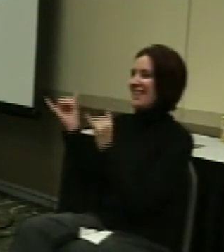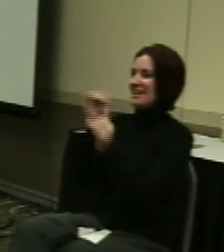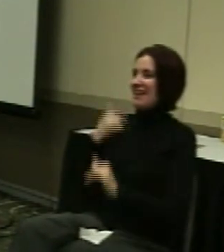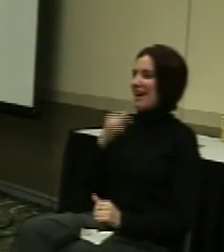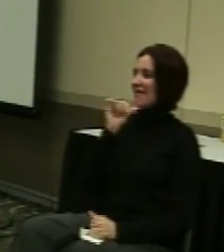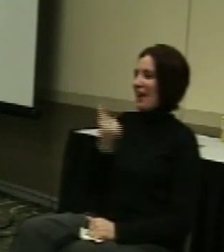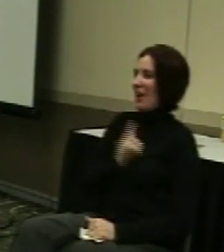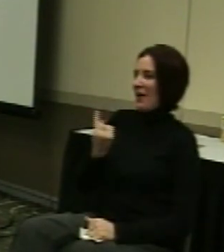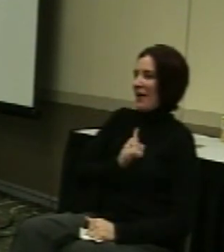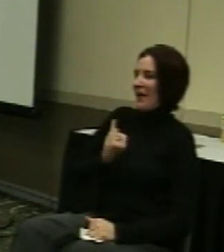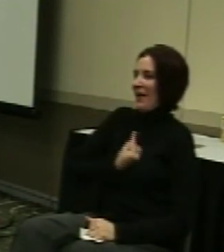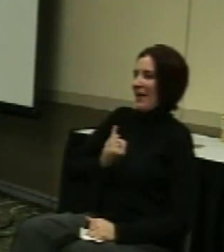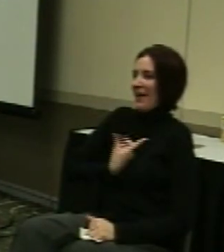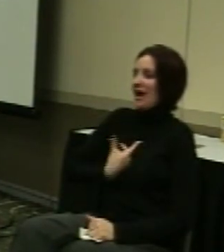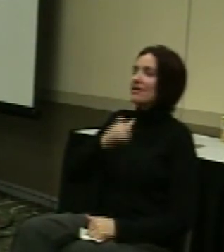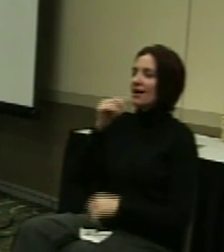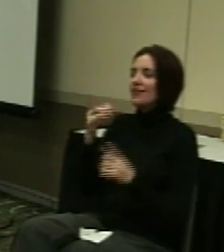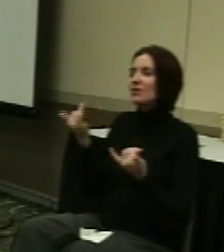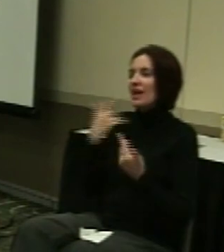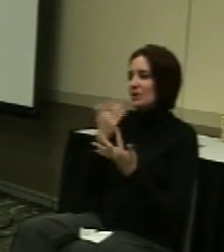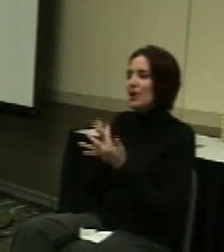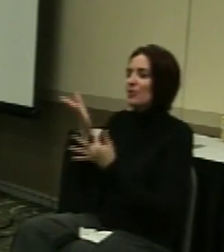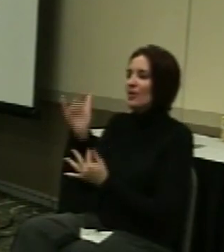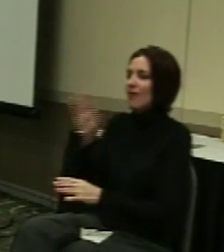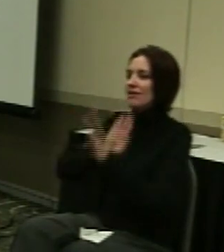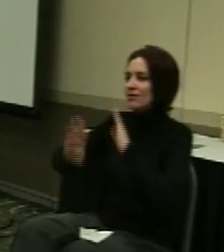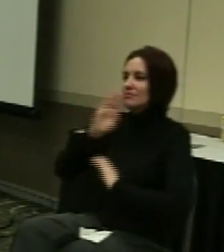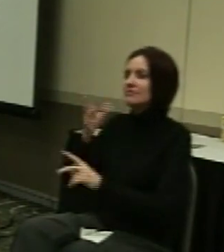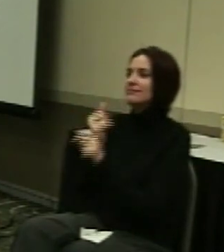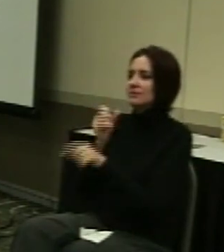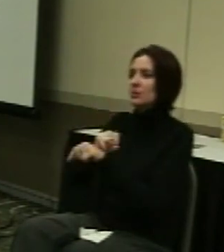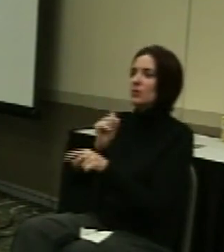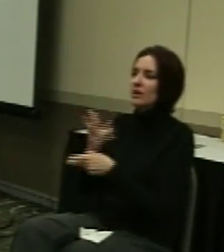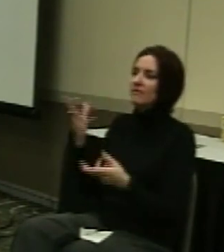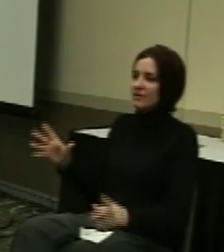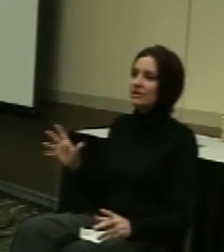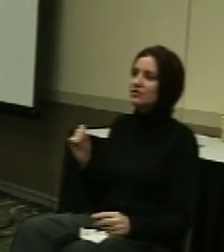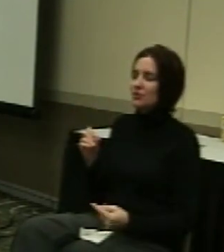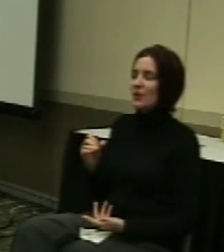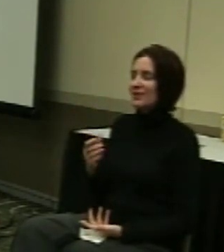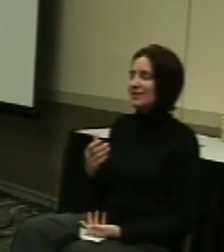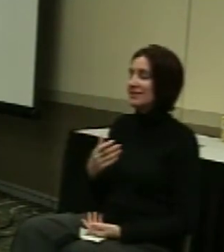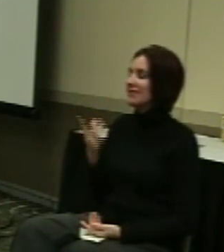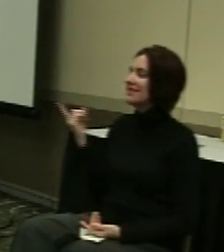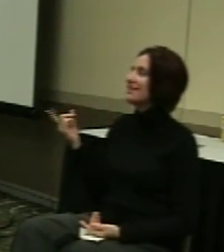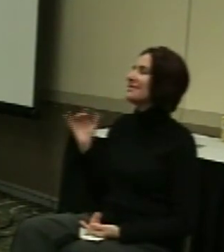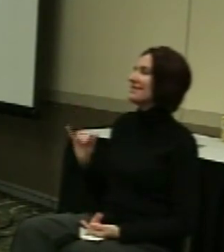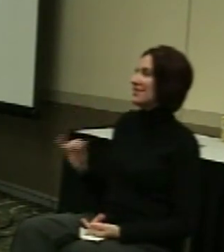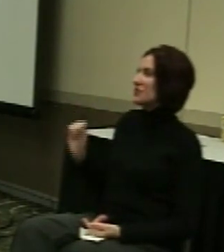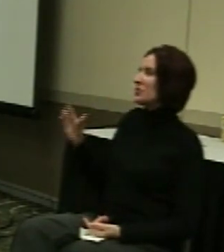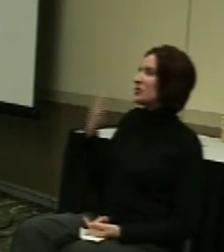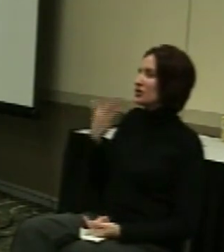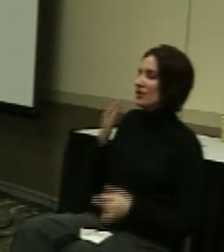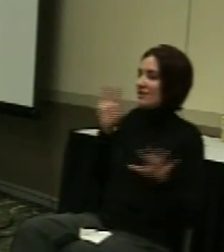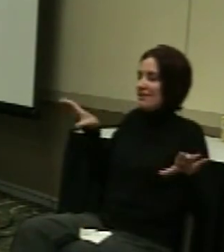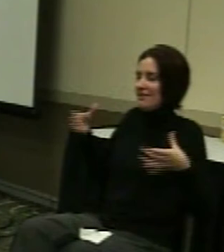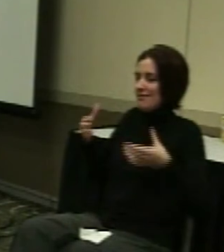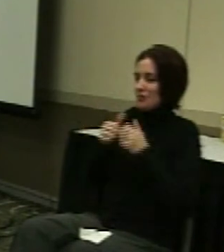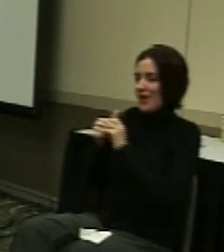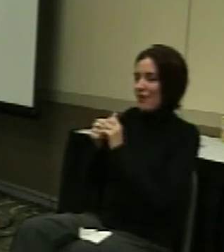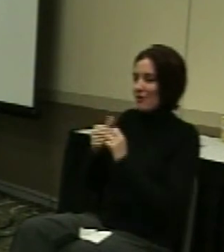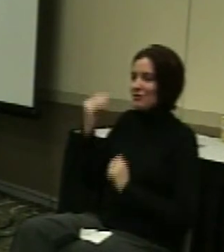those frustrations and get the work done. Mm-hmm. Mm-hmm. So it's reassuring to gather together